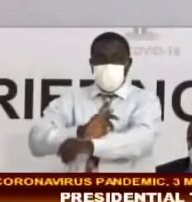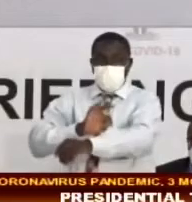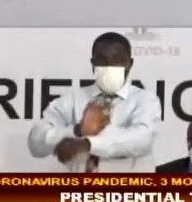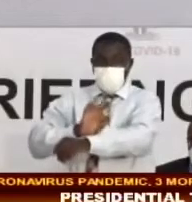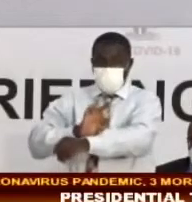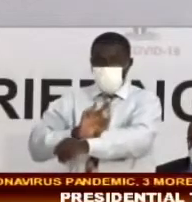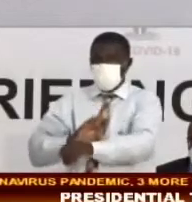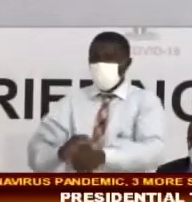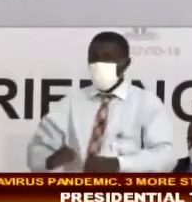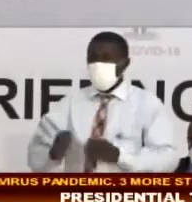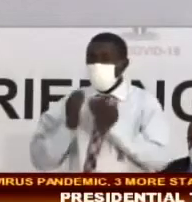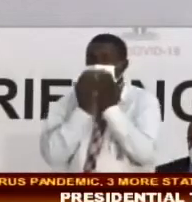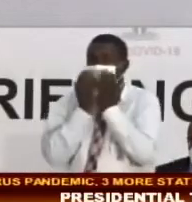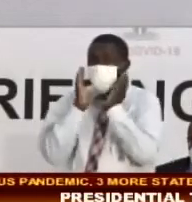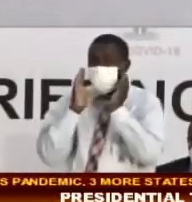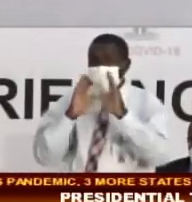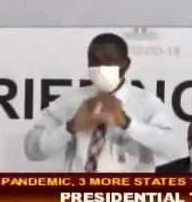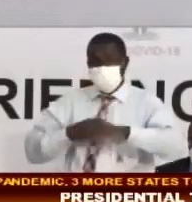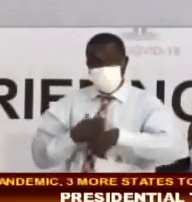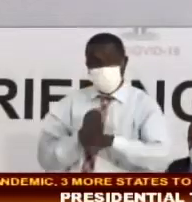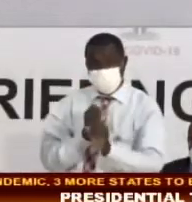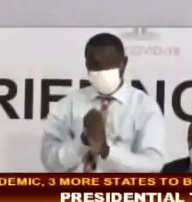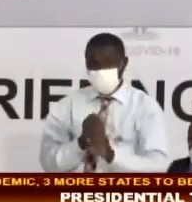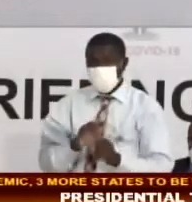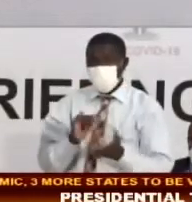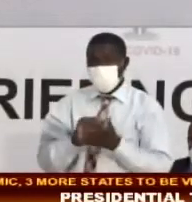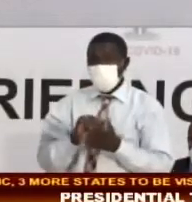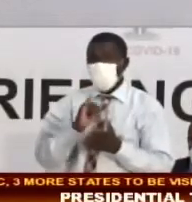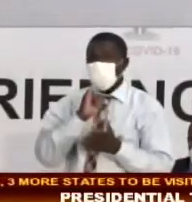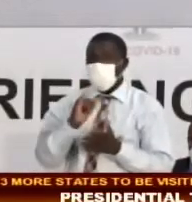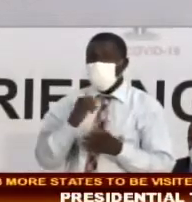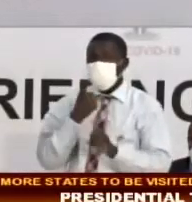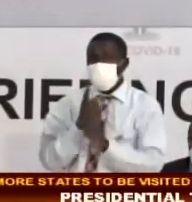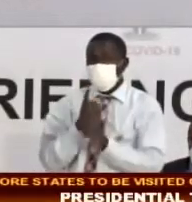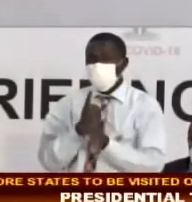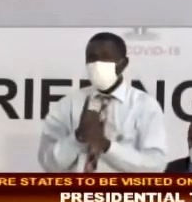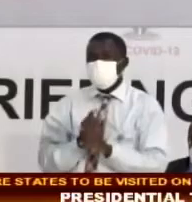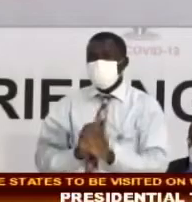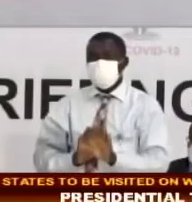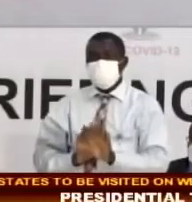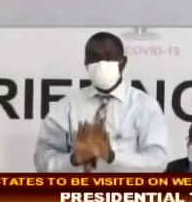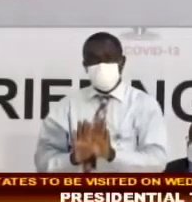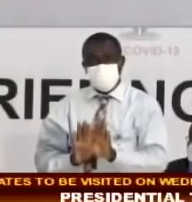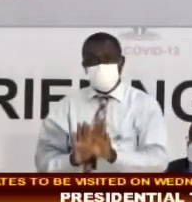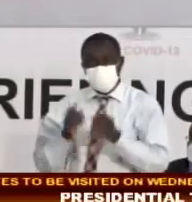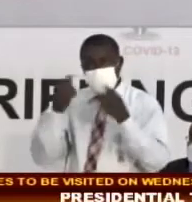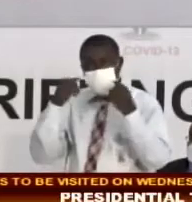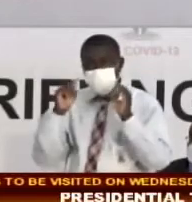which I've just referred to, will go a long way